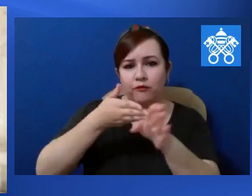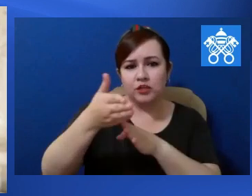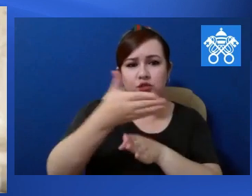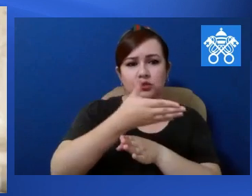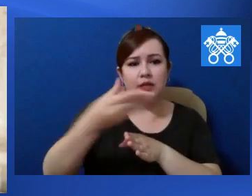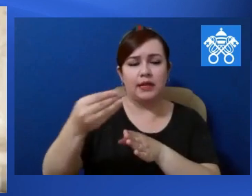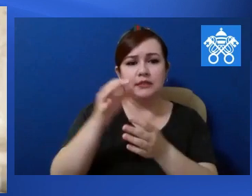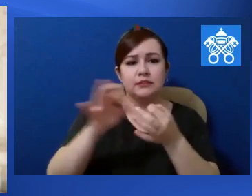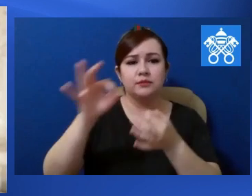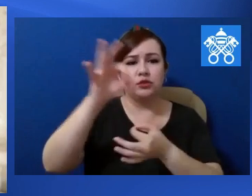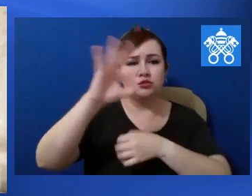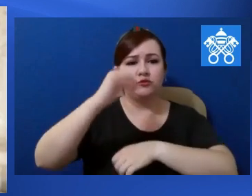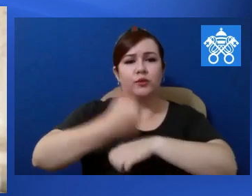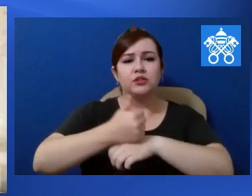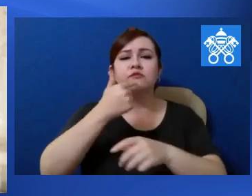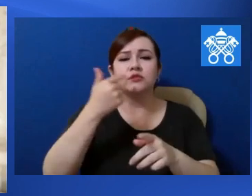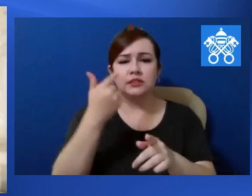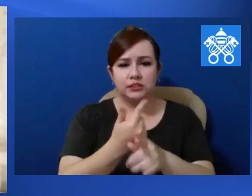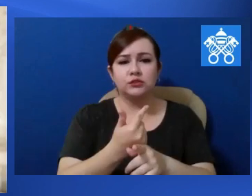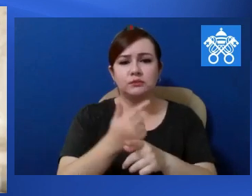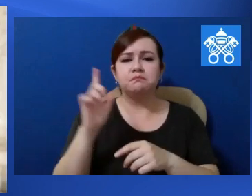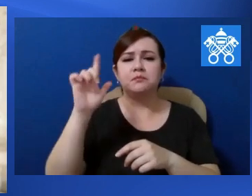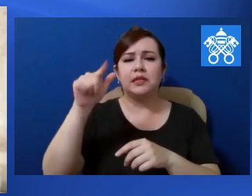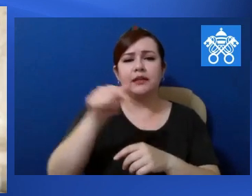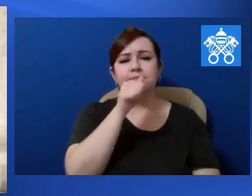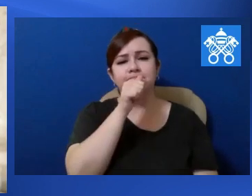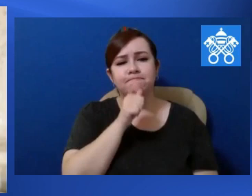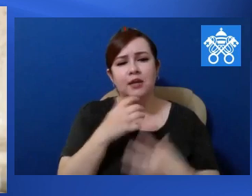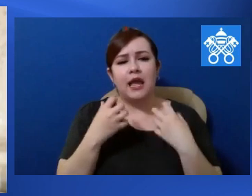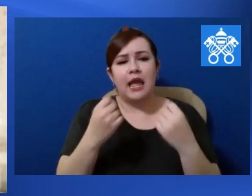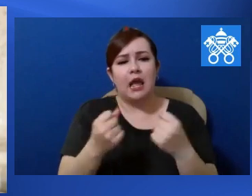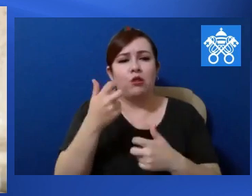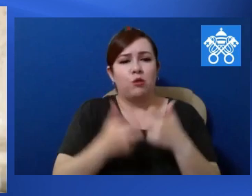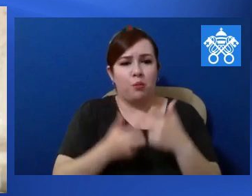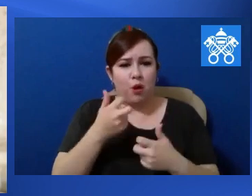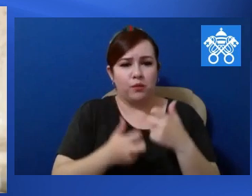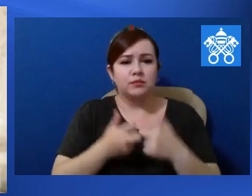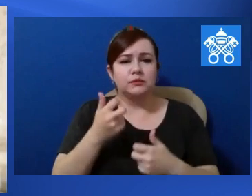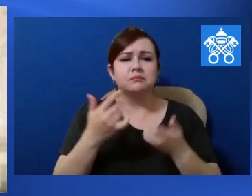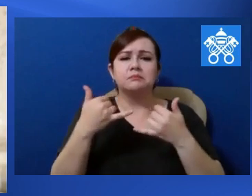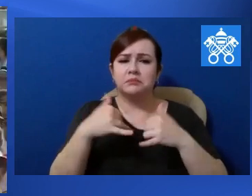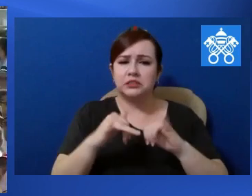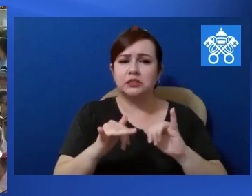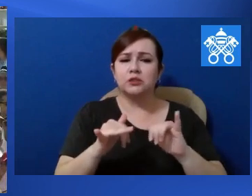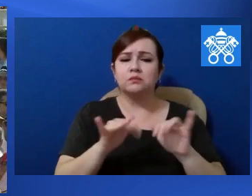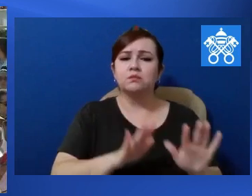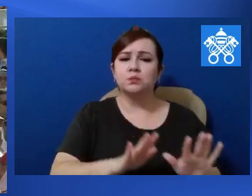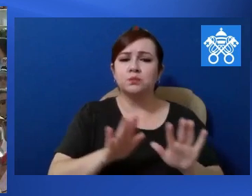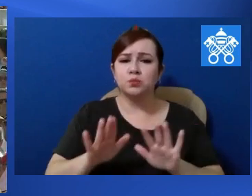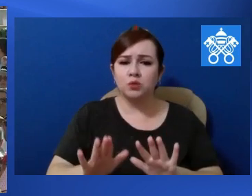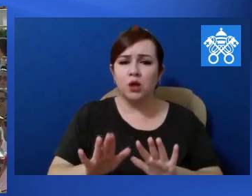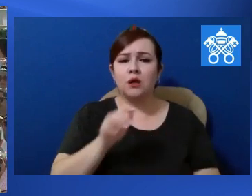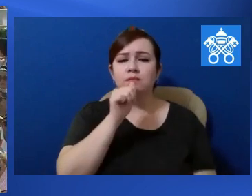through it all, she remained calm, patiently carrying the cross that is an integral part of the